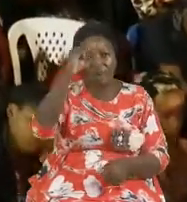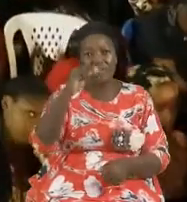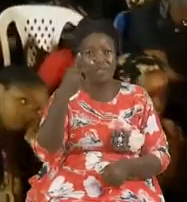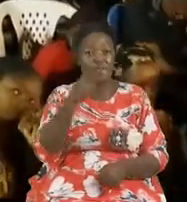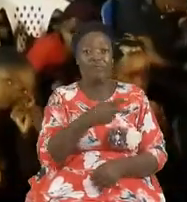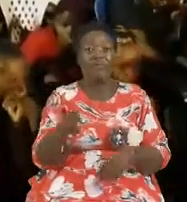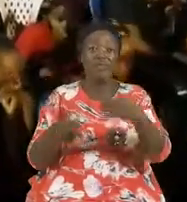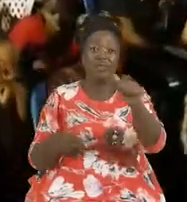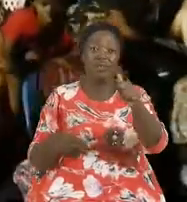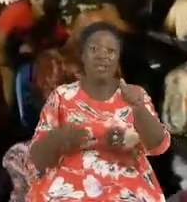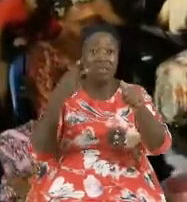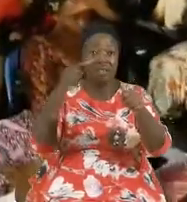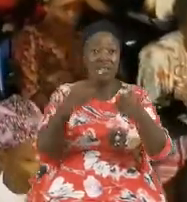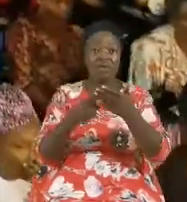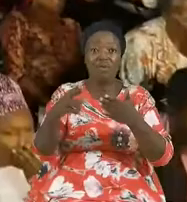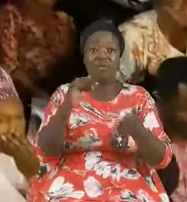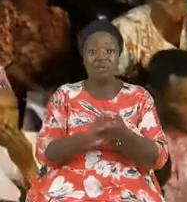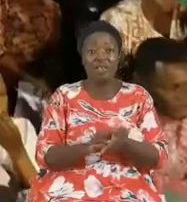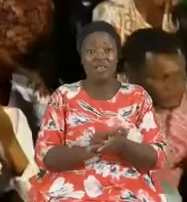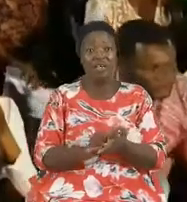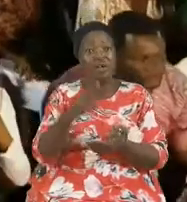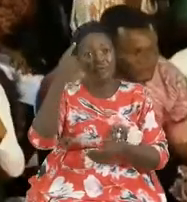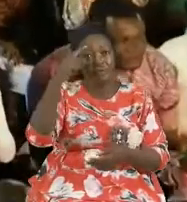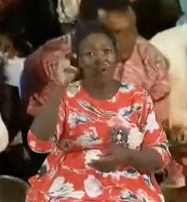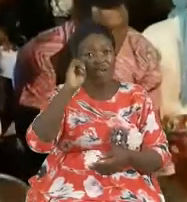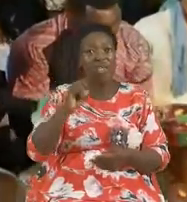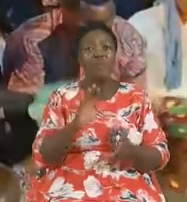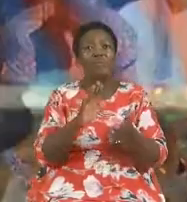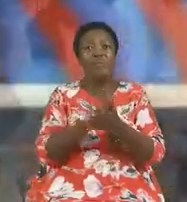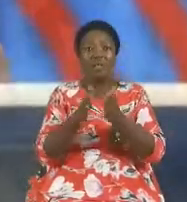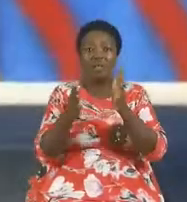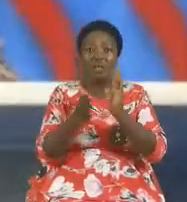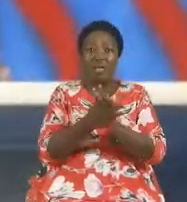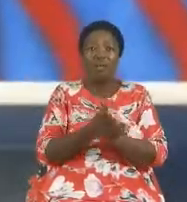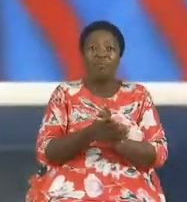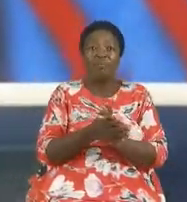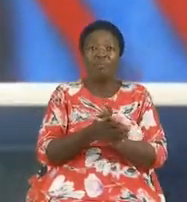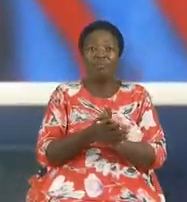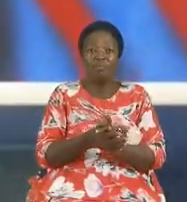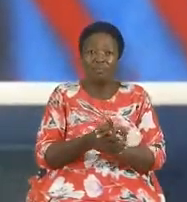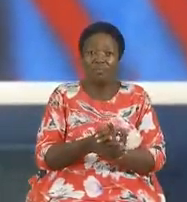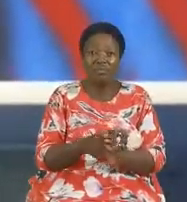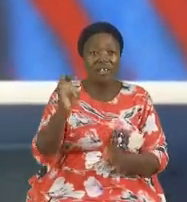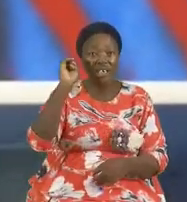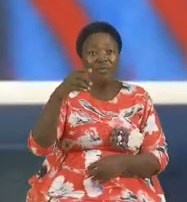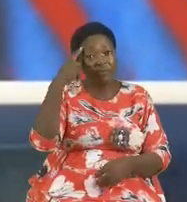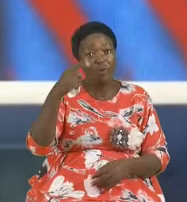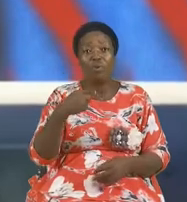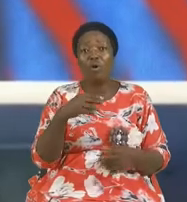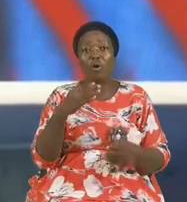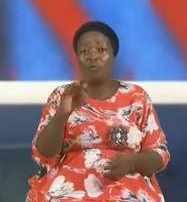he tasted death for every man. Look at verse 10. Look at the consequence of that. For it became